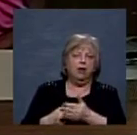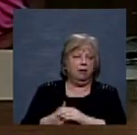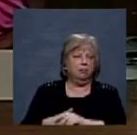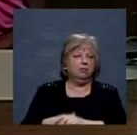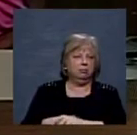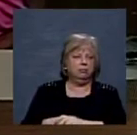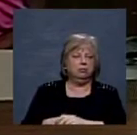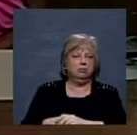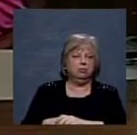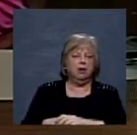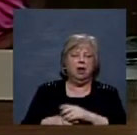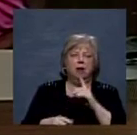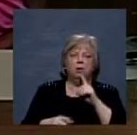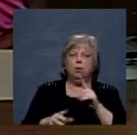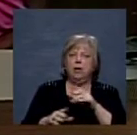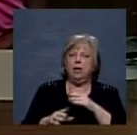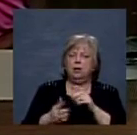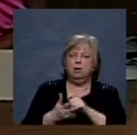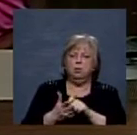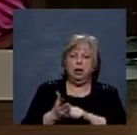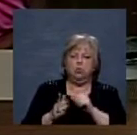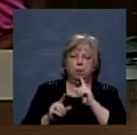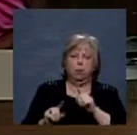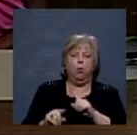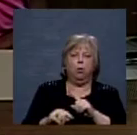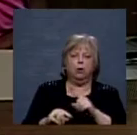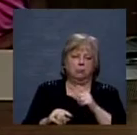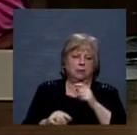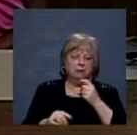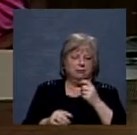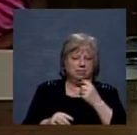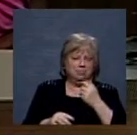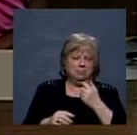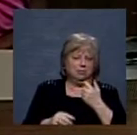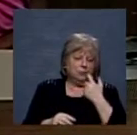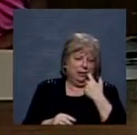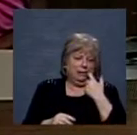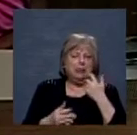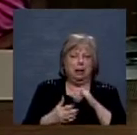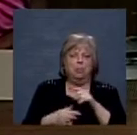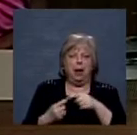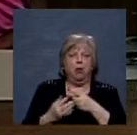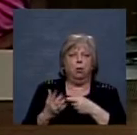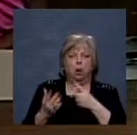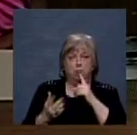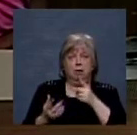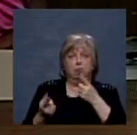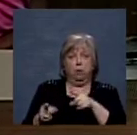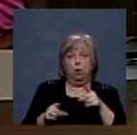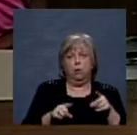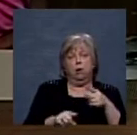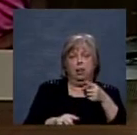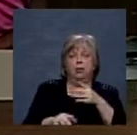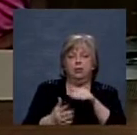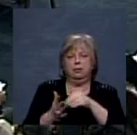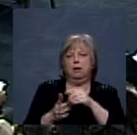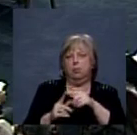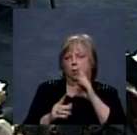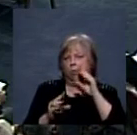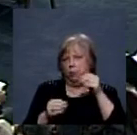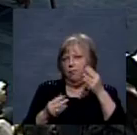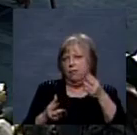did a report not too long ago about what is actually going on at the center, but we'll provide an update. Mr.